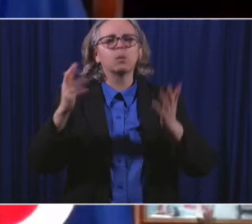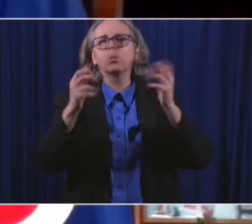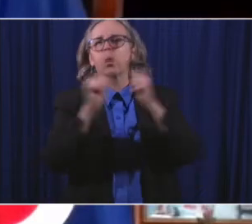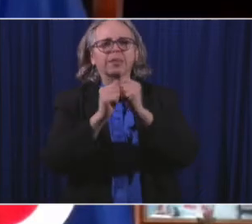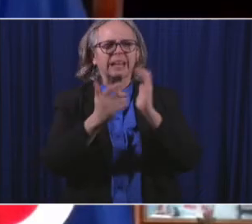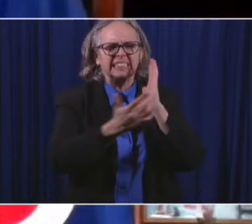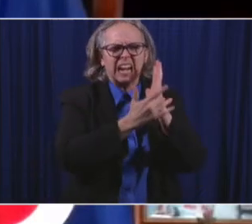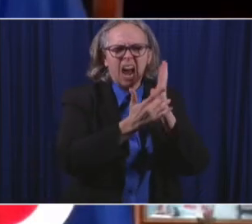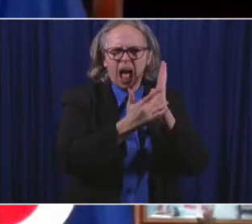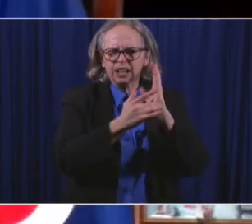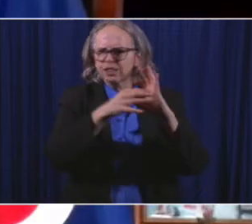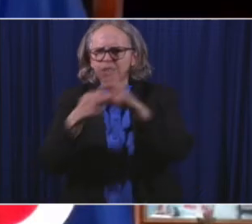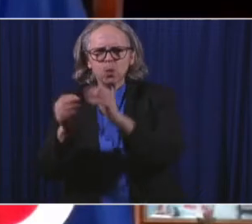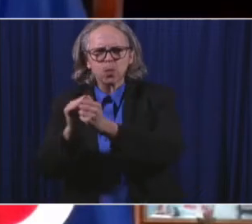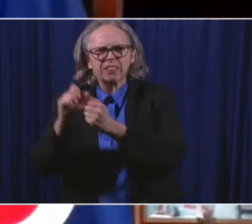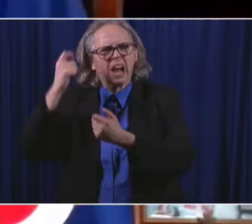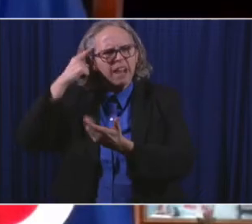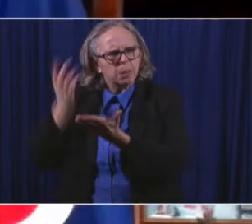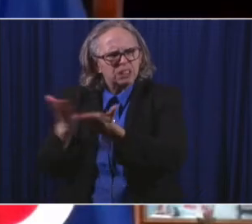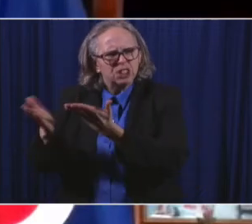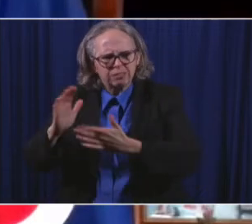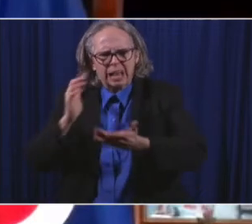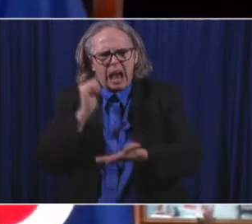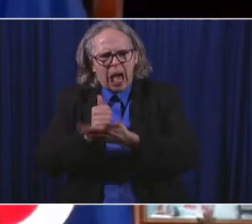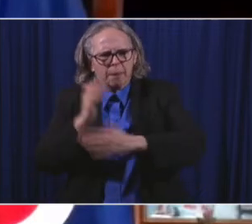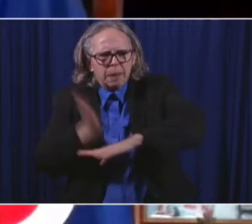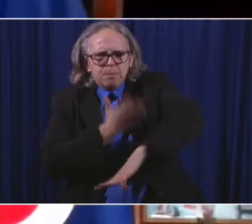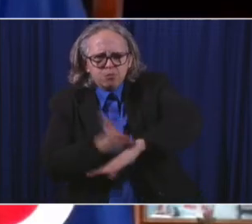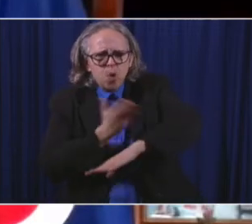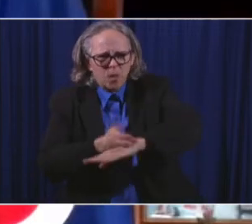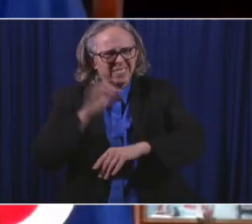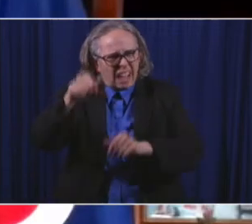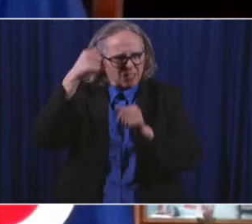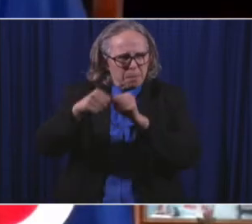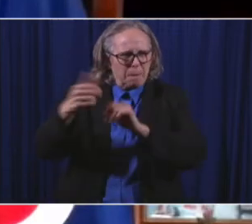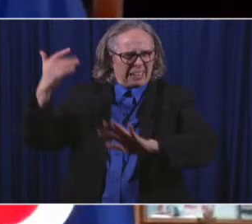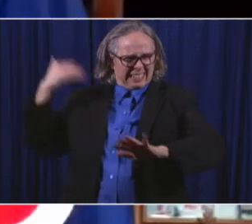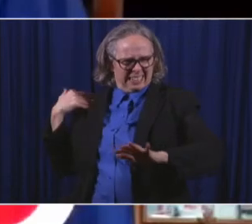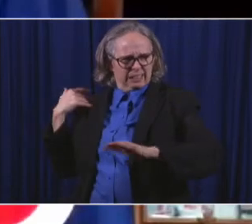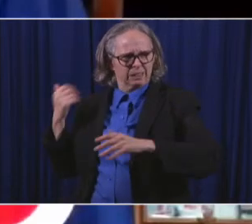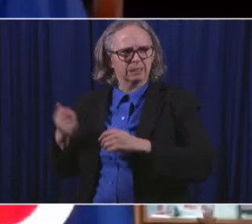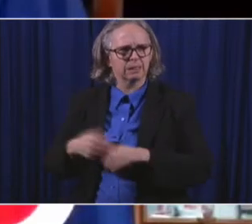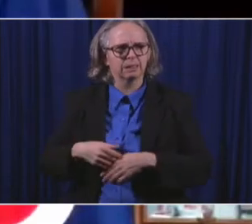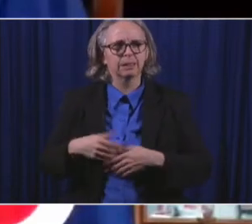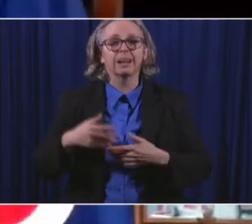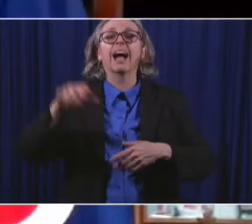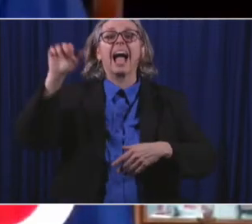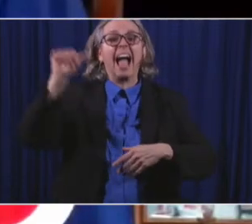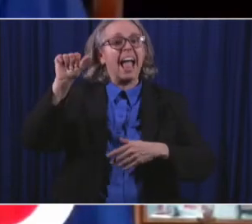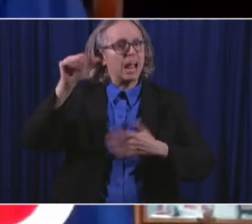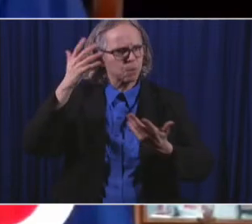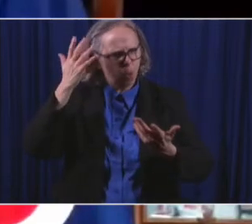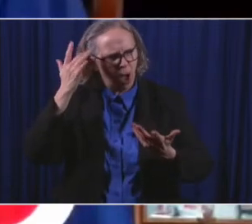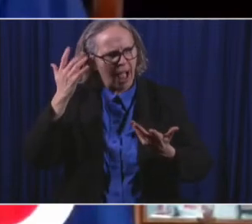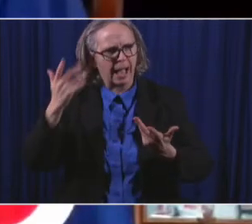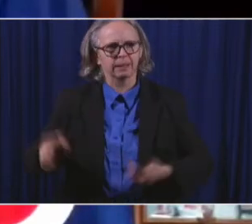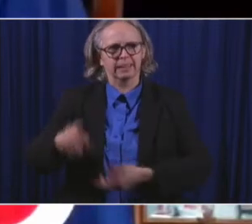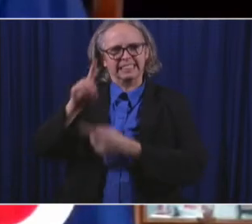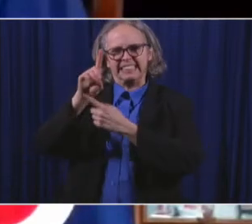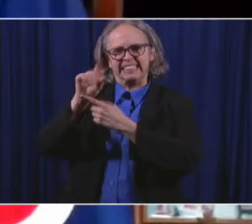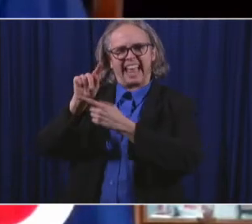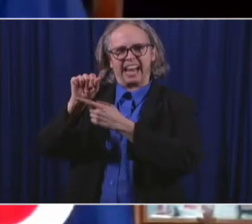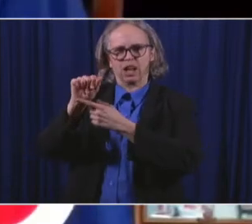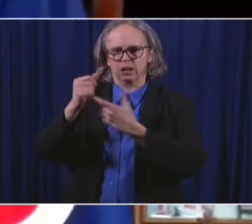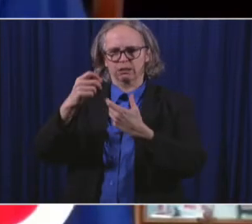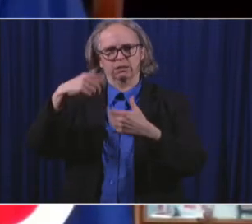we were only one of 4 states to receive that A grade for data transparency. And at the time we got that score, I said I